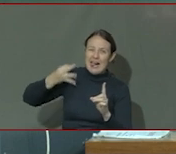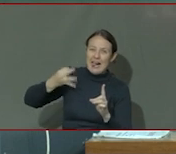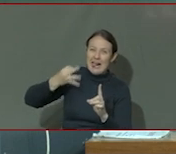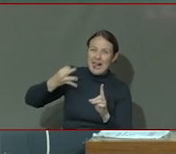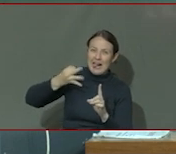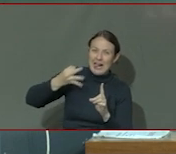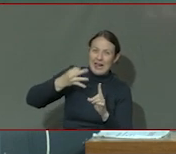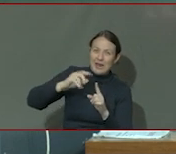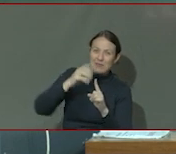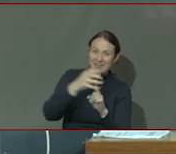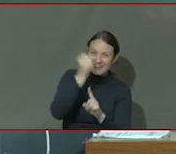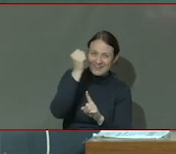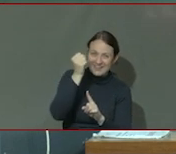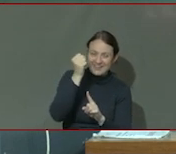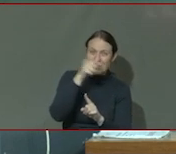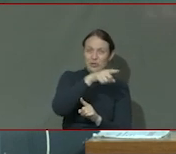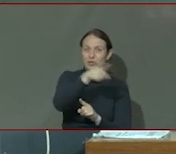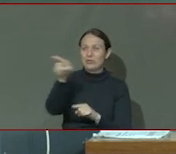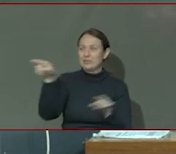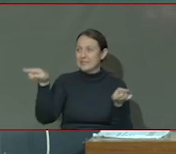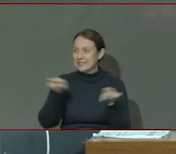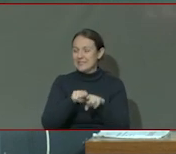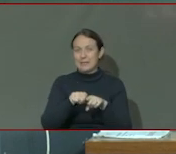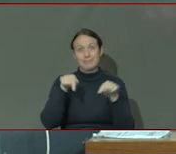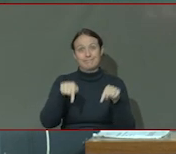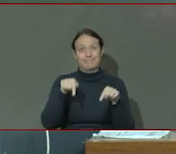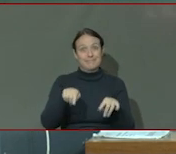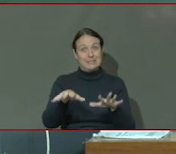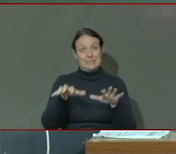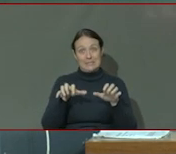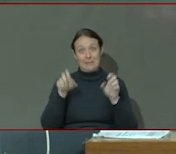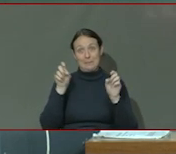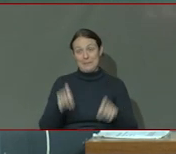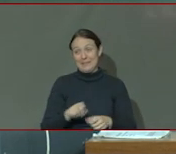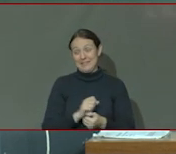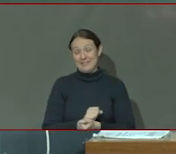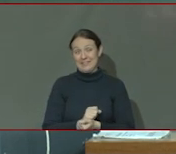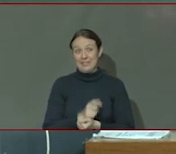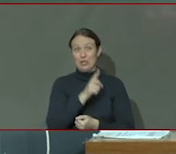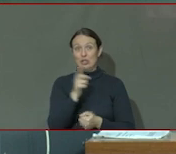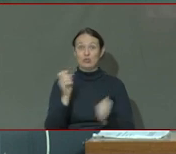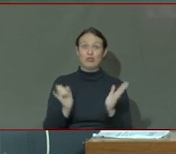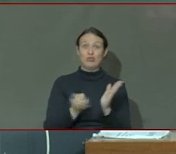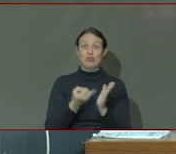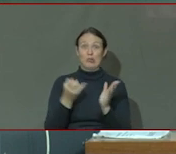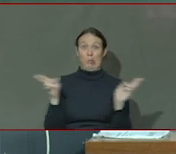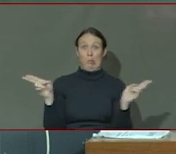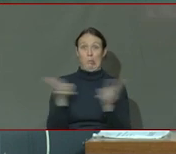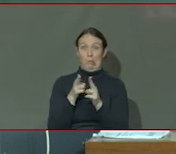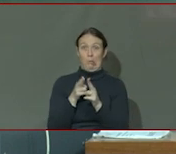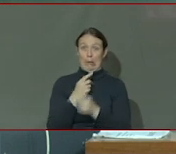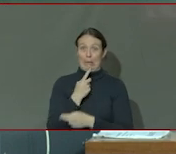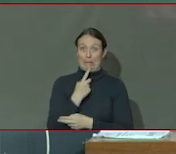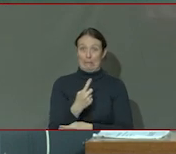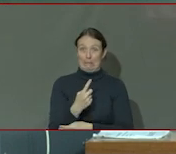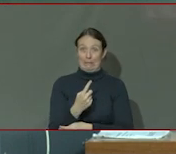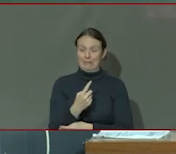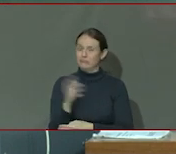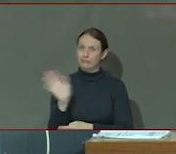making a point. Now, you must become like that. You mustn't be like me. I'm a kind of person, I just want to make the